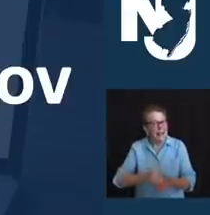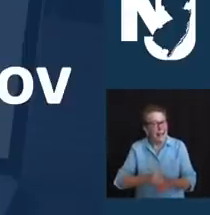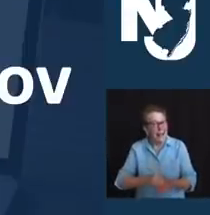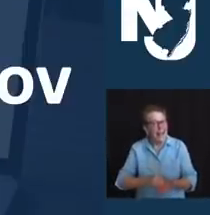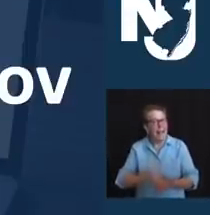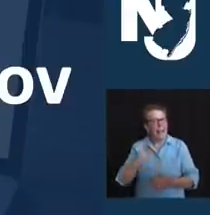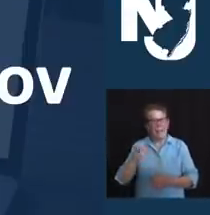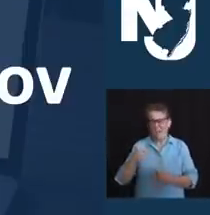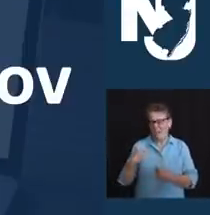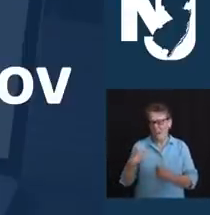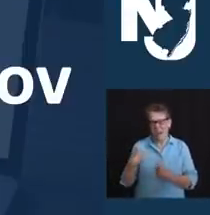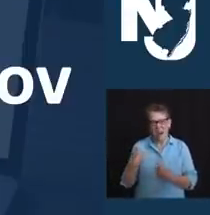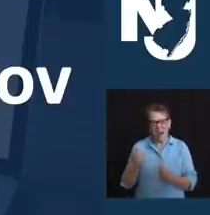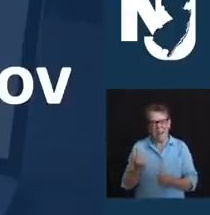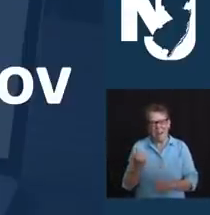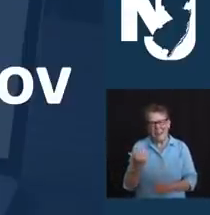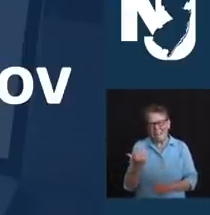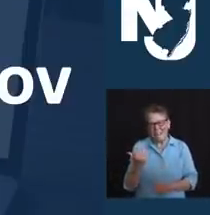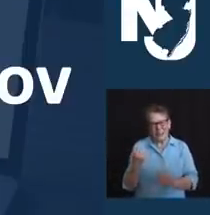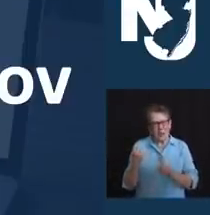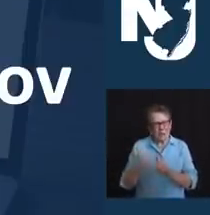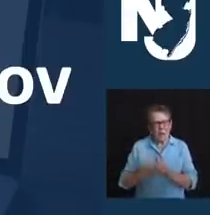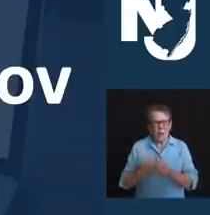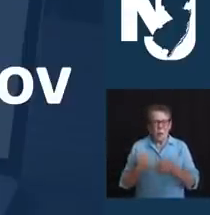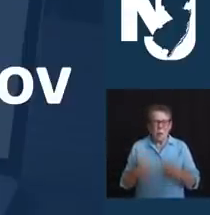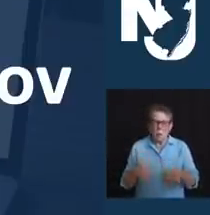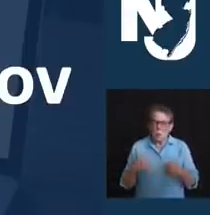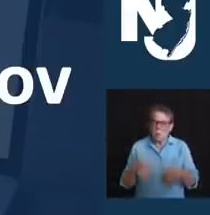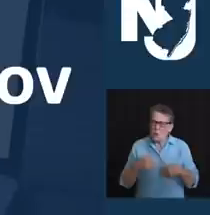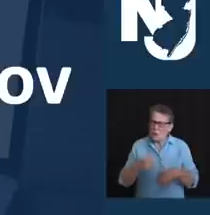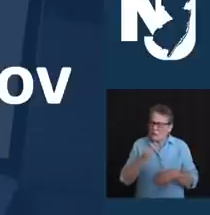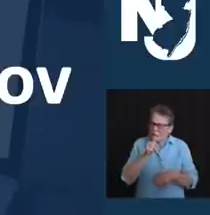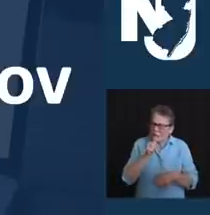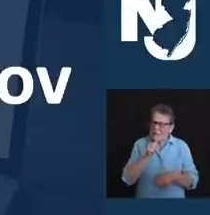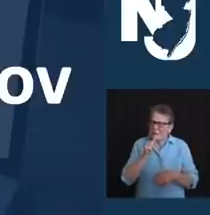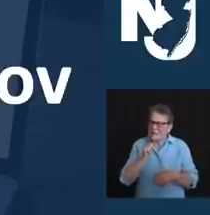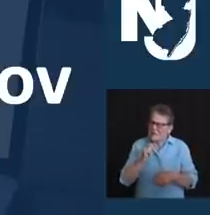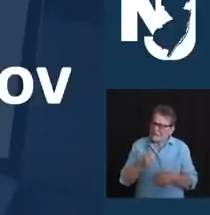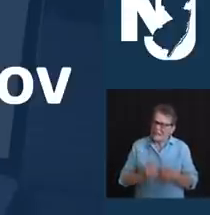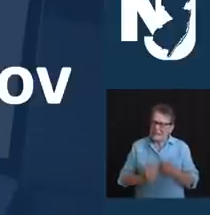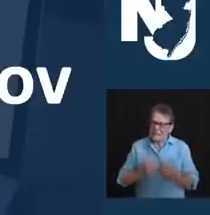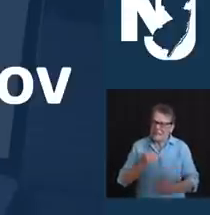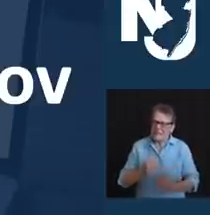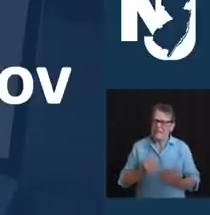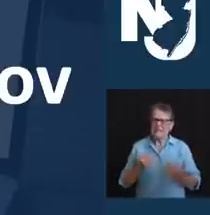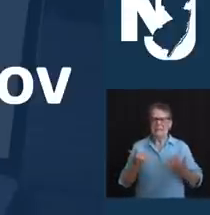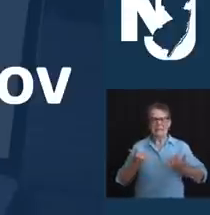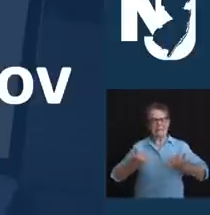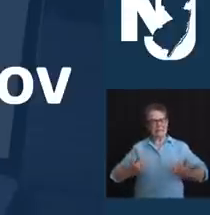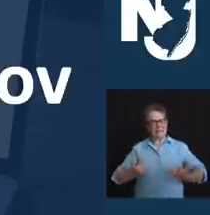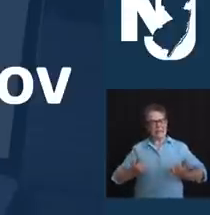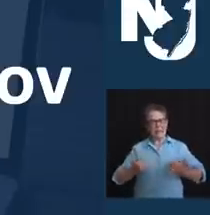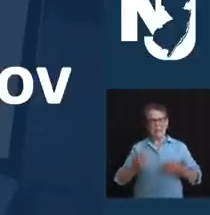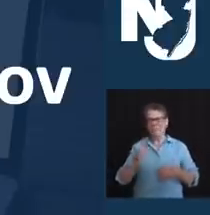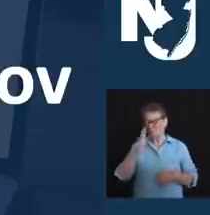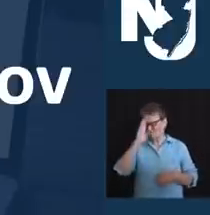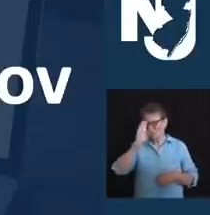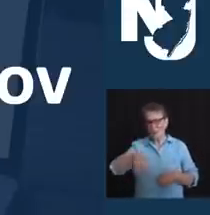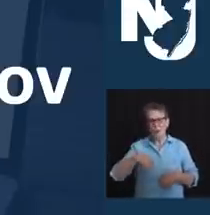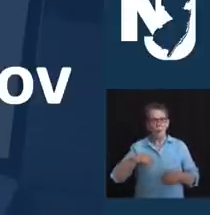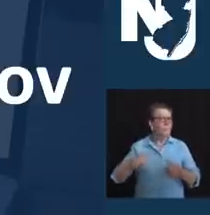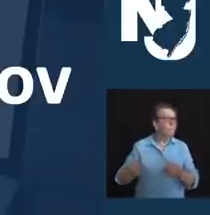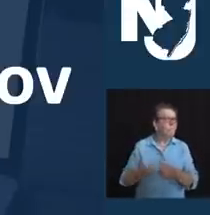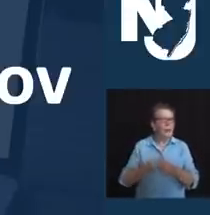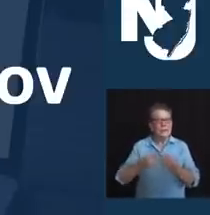state in the nation to put an indoor masking requirement in place. We did that last April 8th, as the first wave